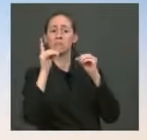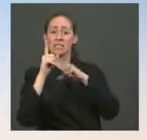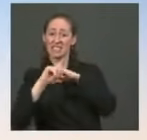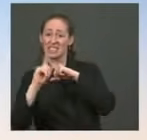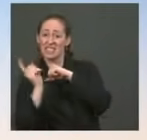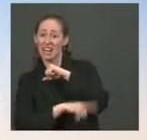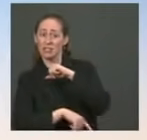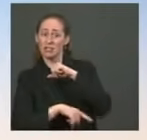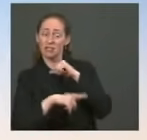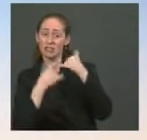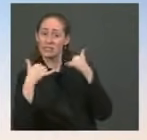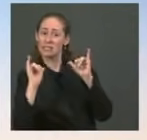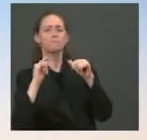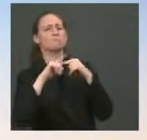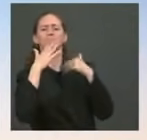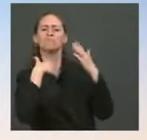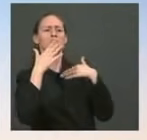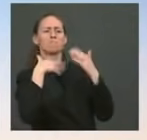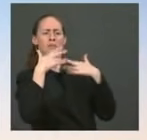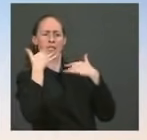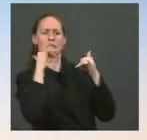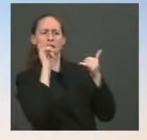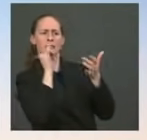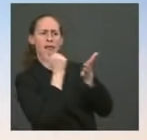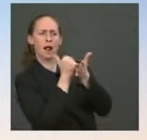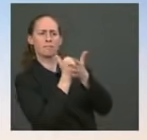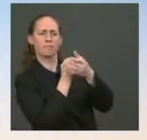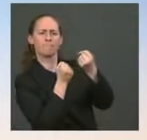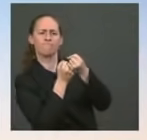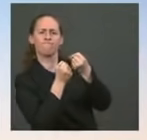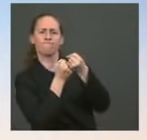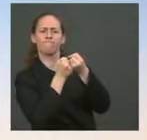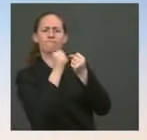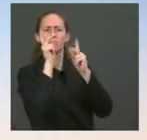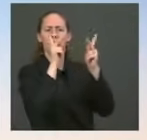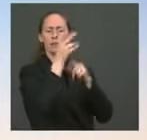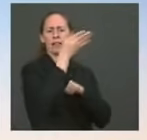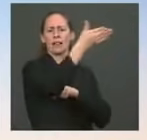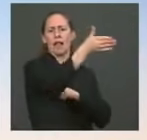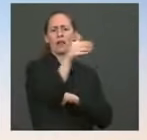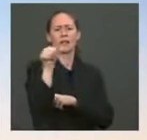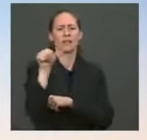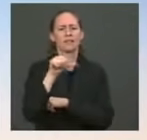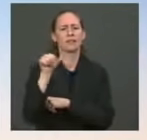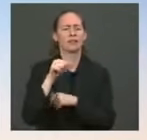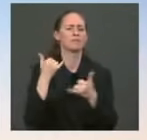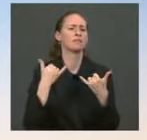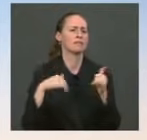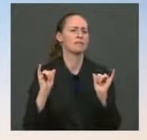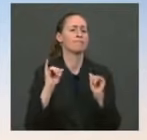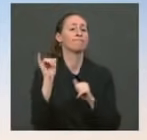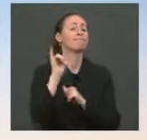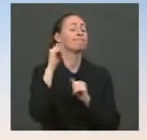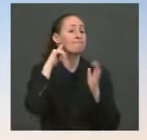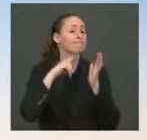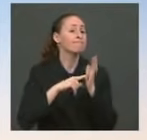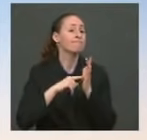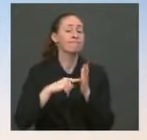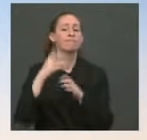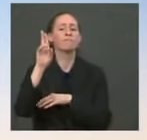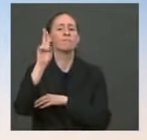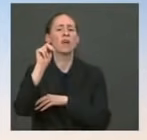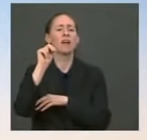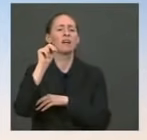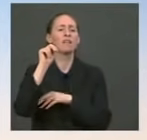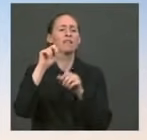course, ensuring that 100% of humanitarian assistance goes directly to independent organizations like UN agencies and NGOs who can